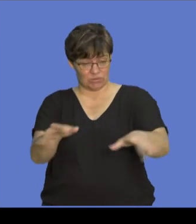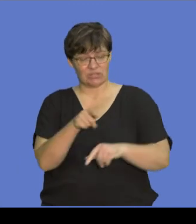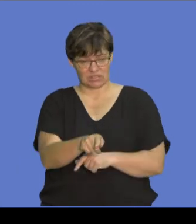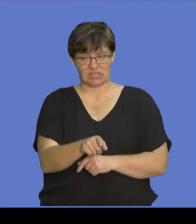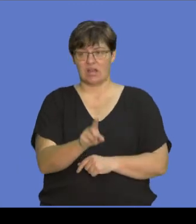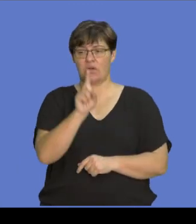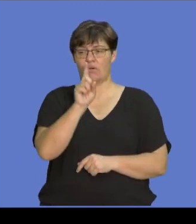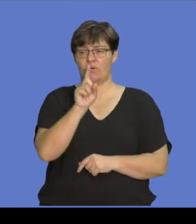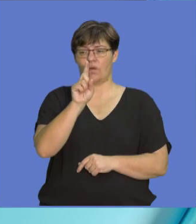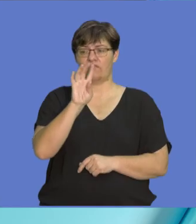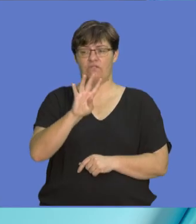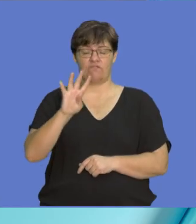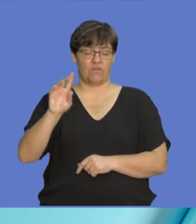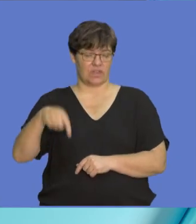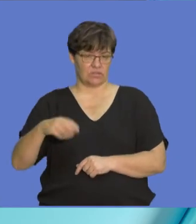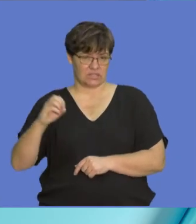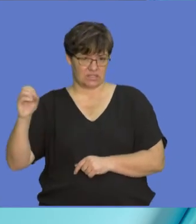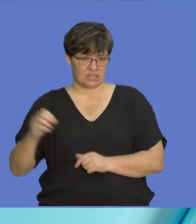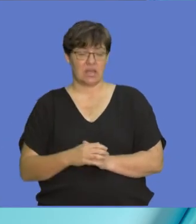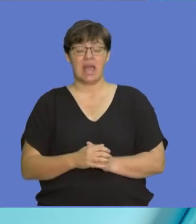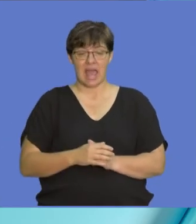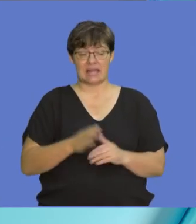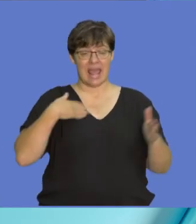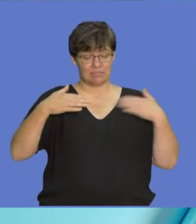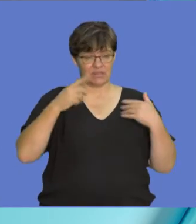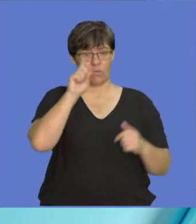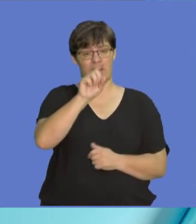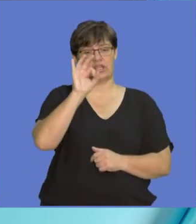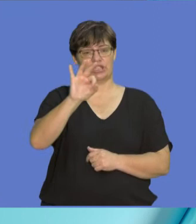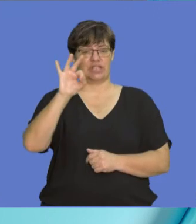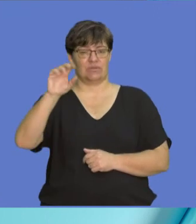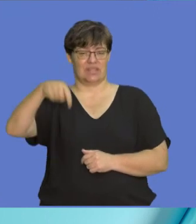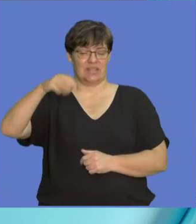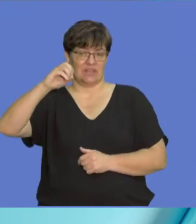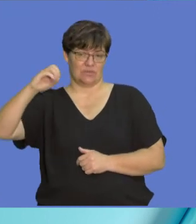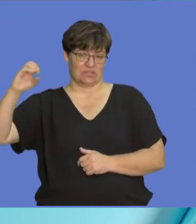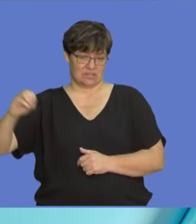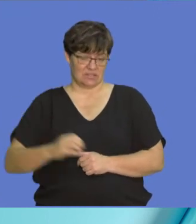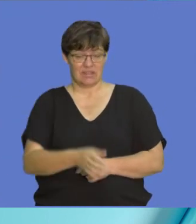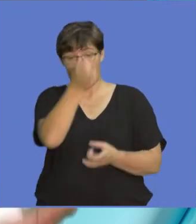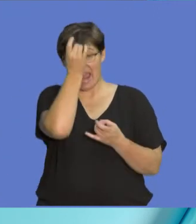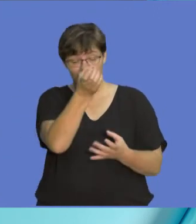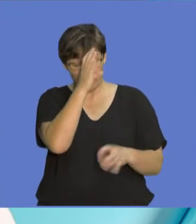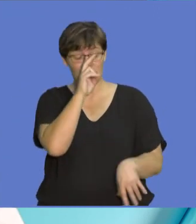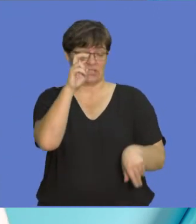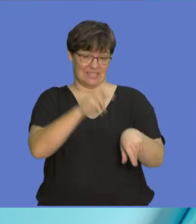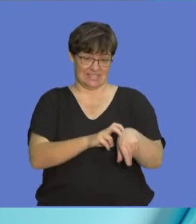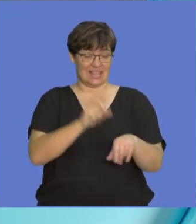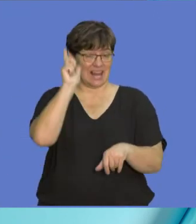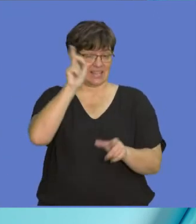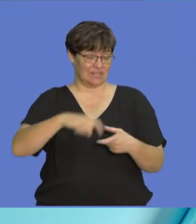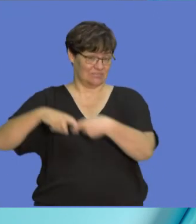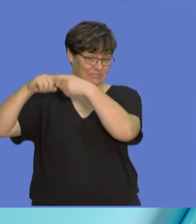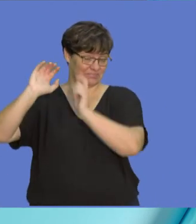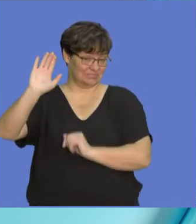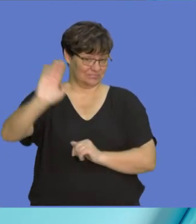cost amounts to 133,000. Again, information that we're going to require at a later stage. So all